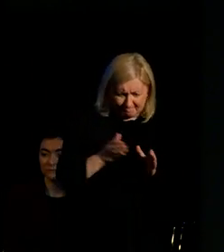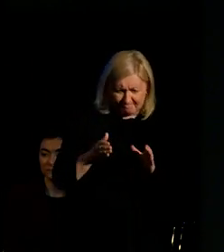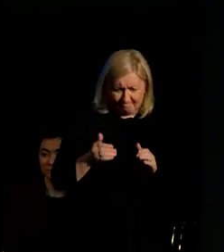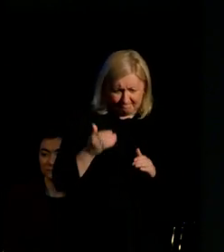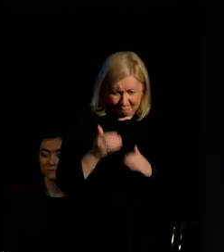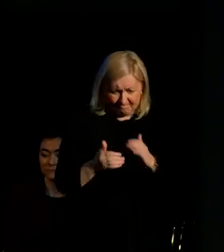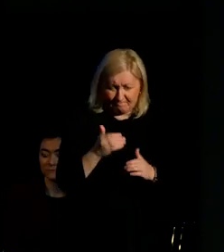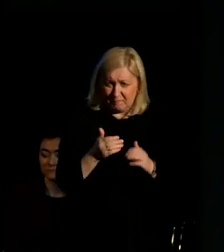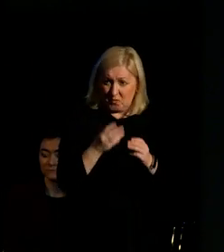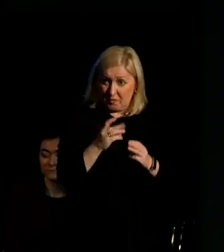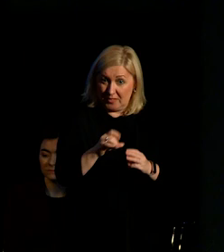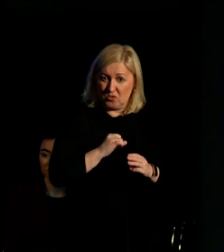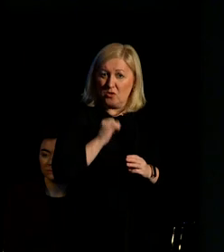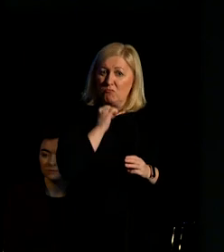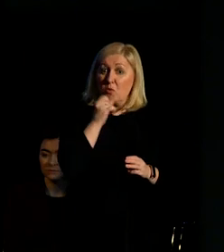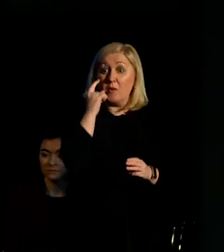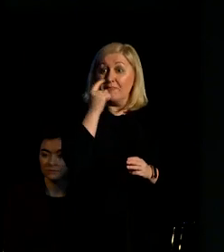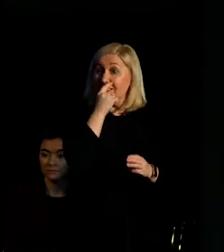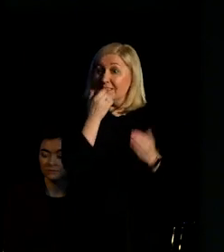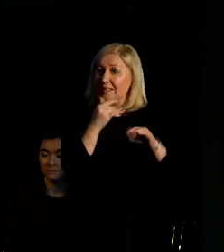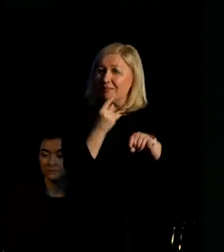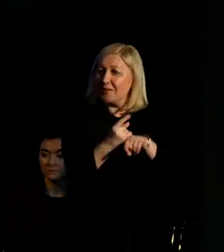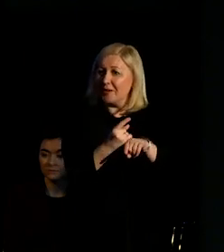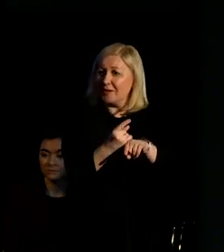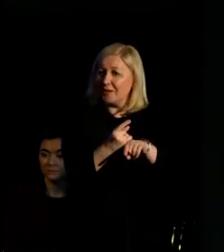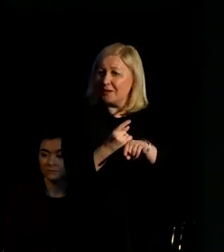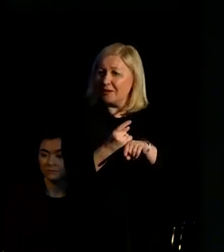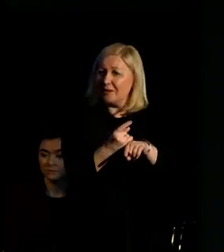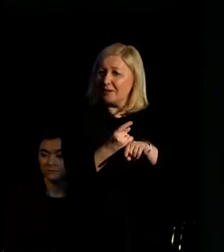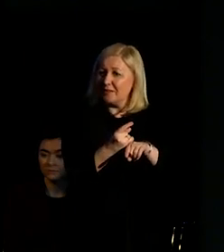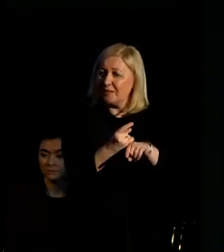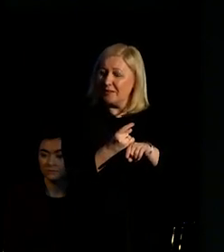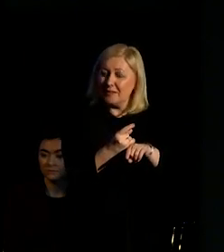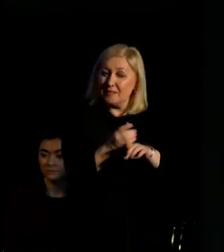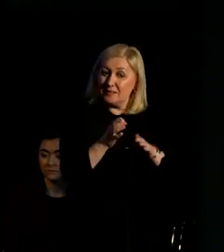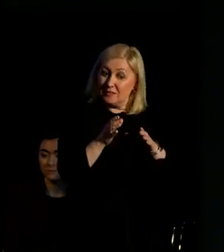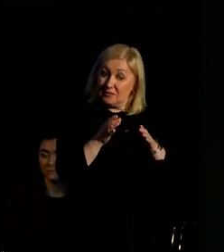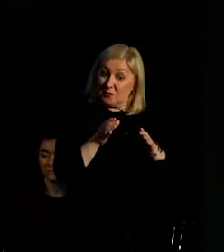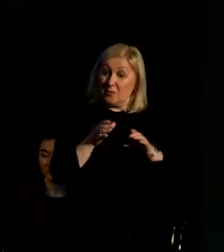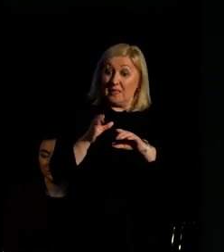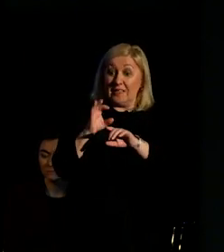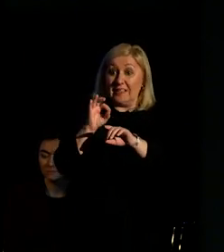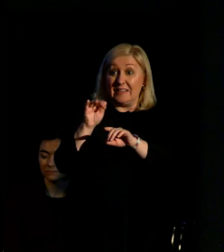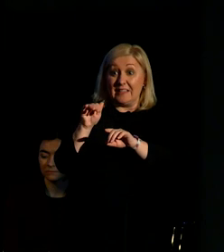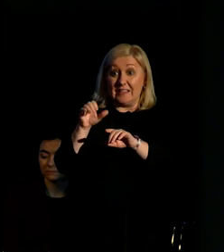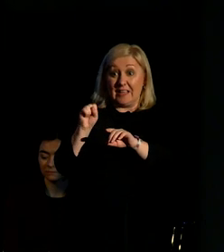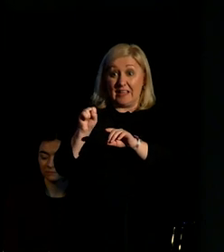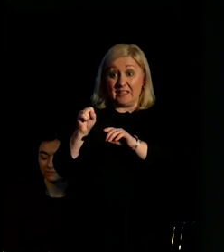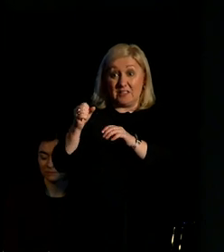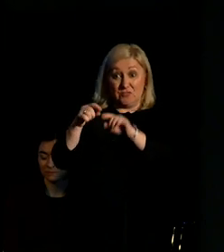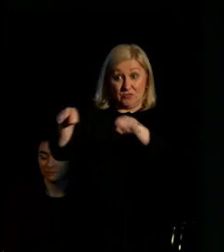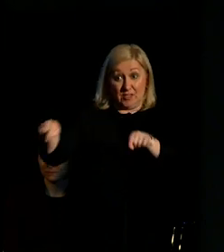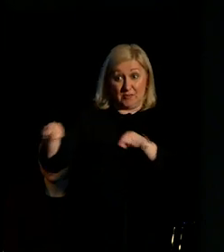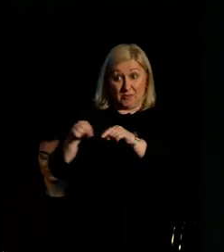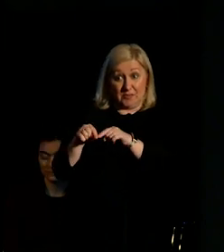leave any evidence of the murderous project. The existence of the gas chambers was kept hidden,